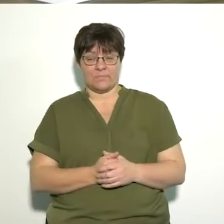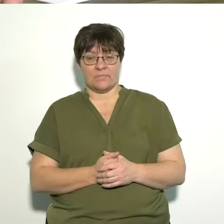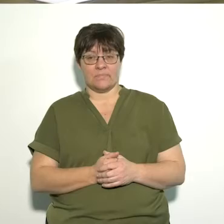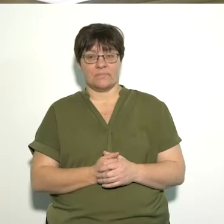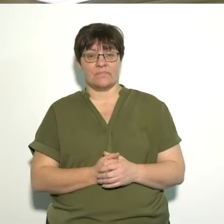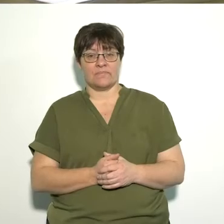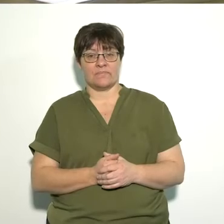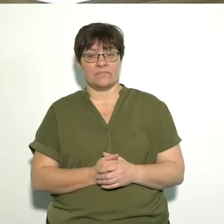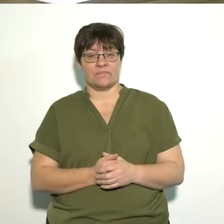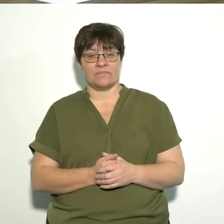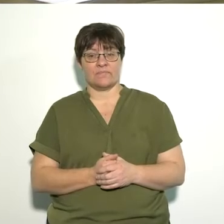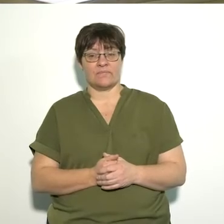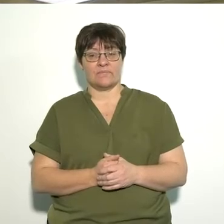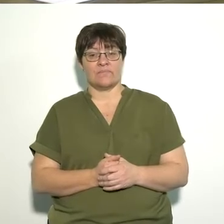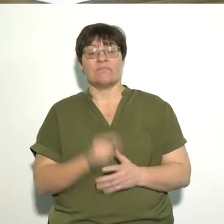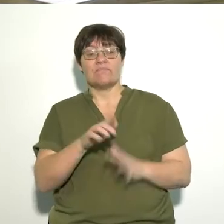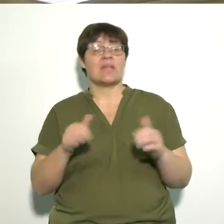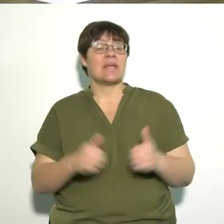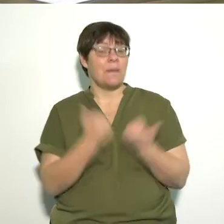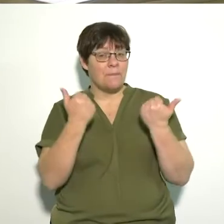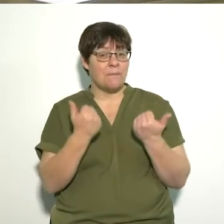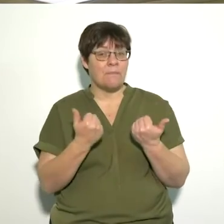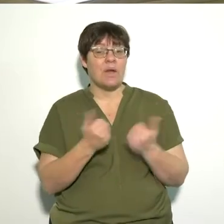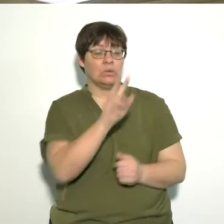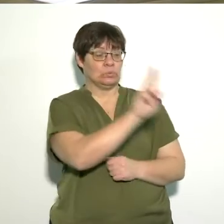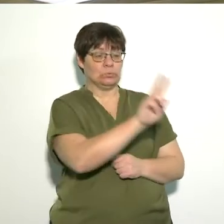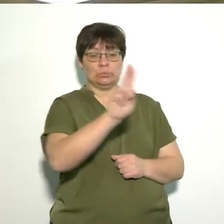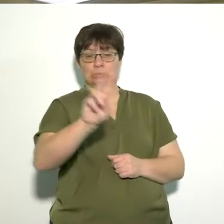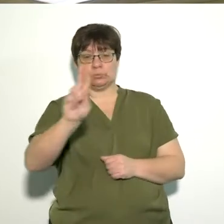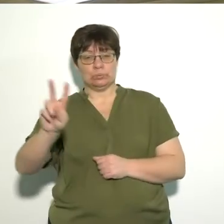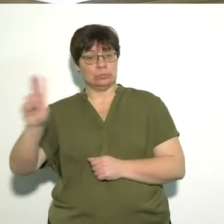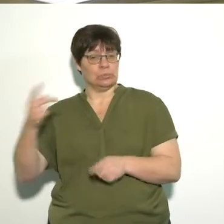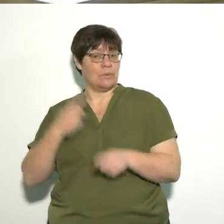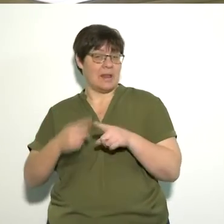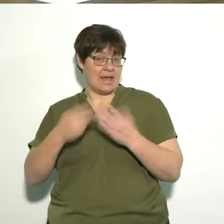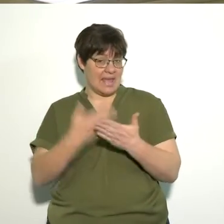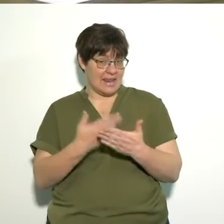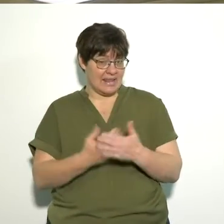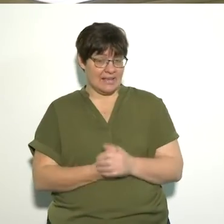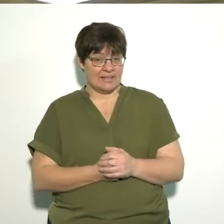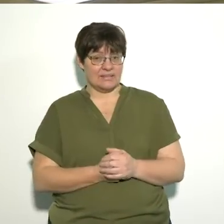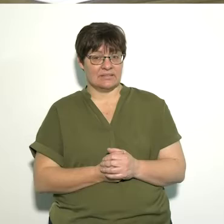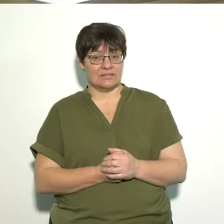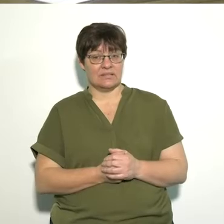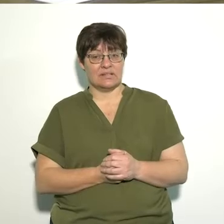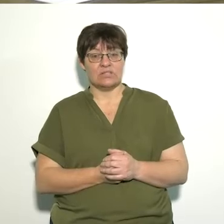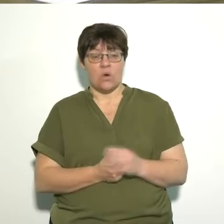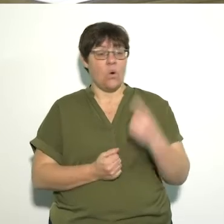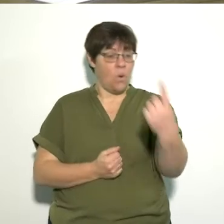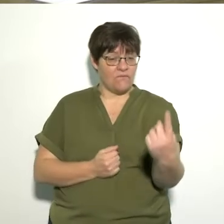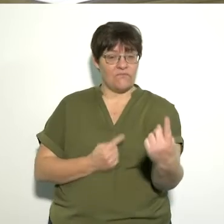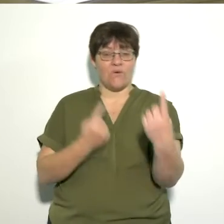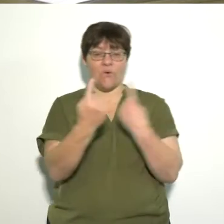like this. This game can be played in pairs, and you're going to give each child a